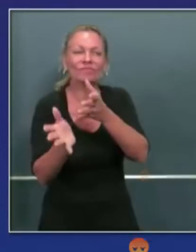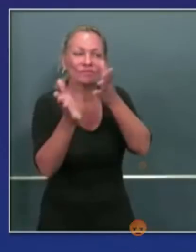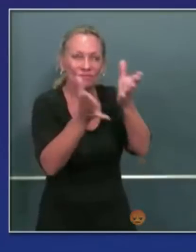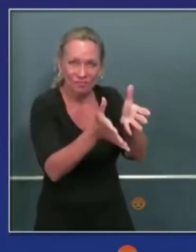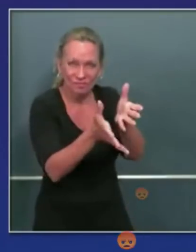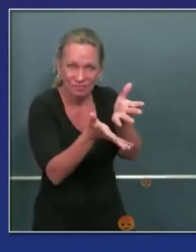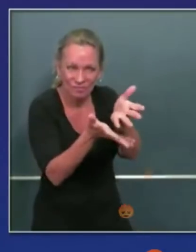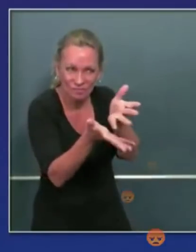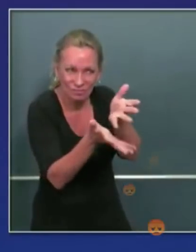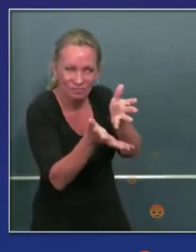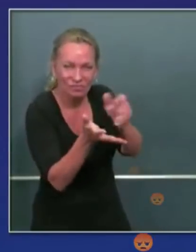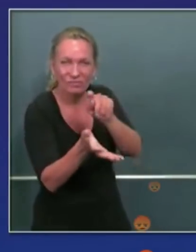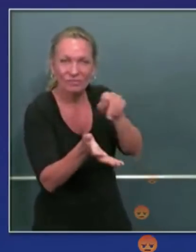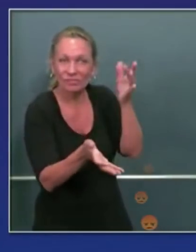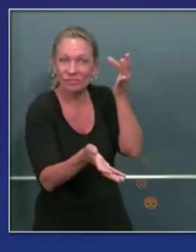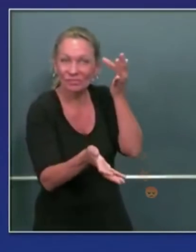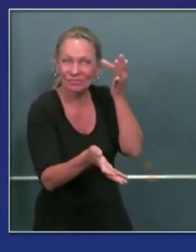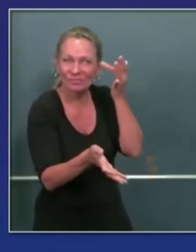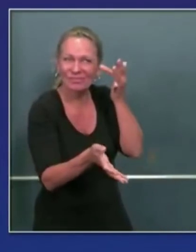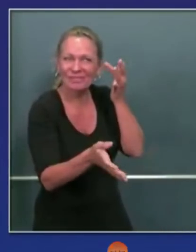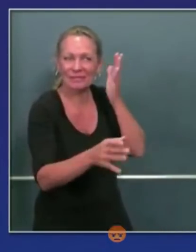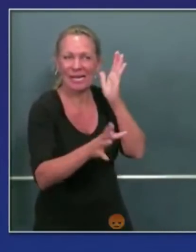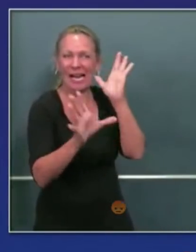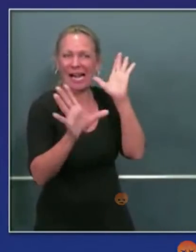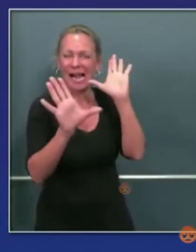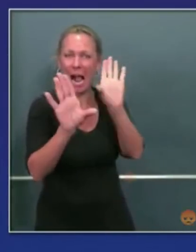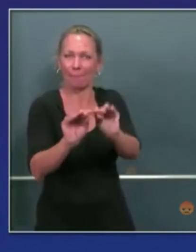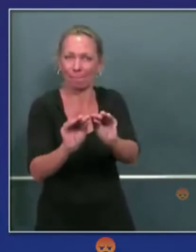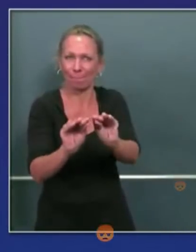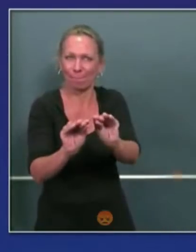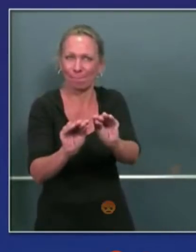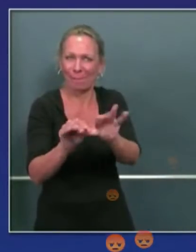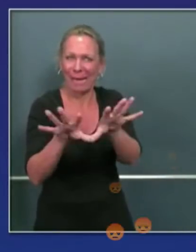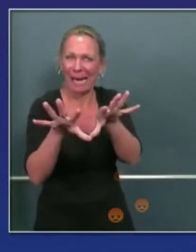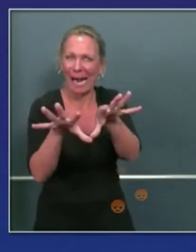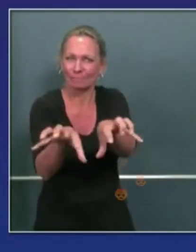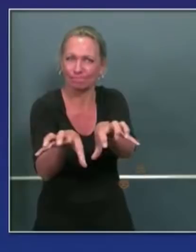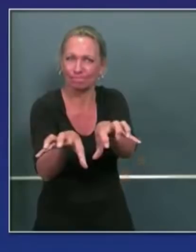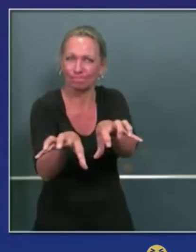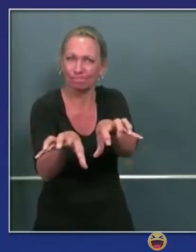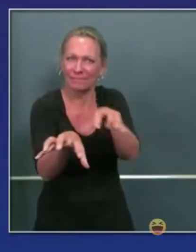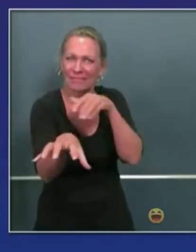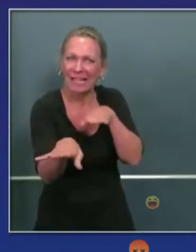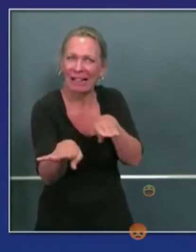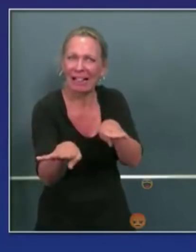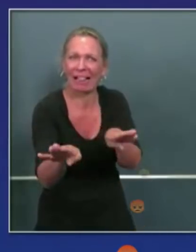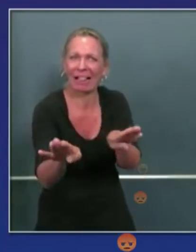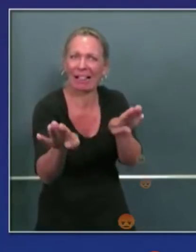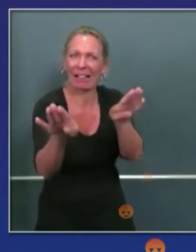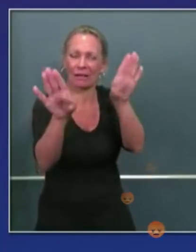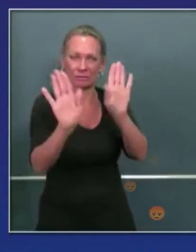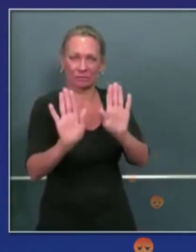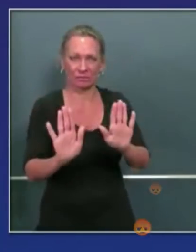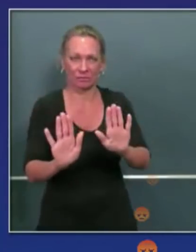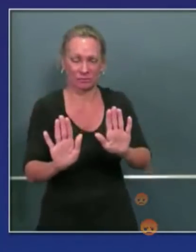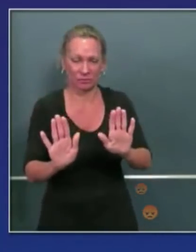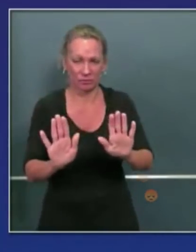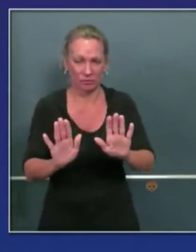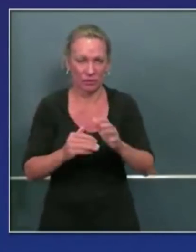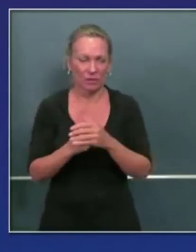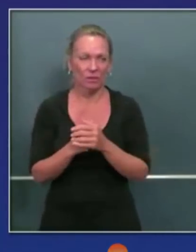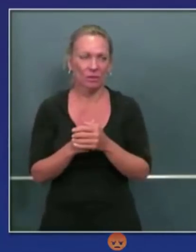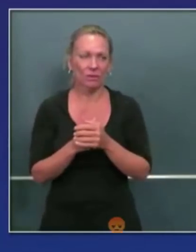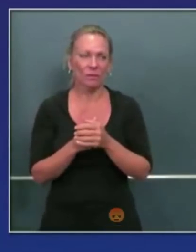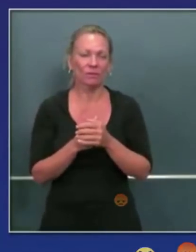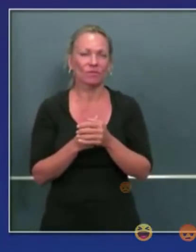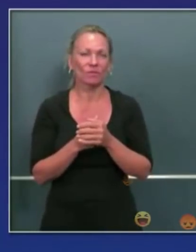things số we những were cái doing nơi, vân vân. initially, but Còn then we đến look mức độ very cuối là mức độ closely báo with động elected thì officials, health officers, at considering requiring a